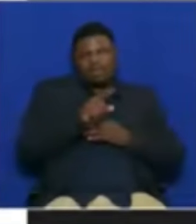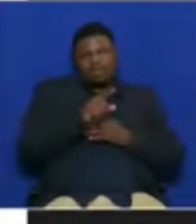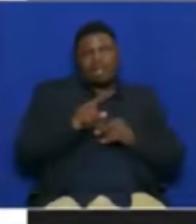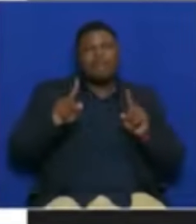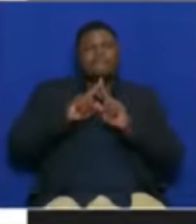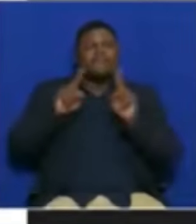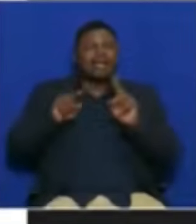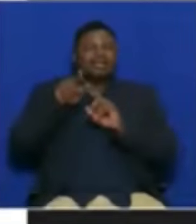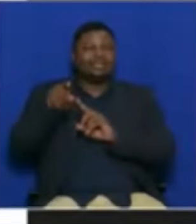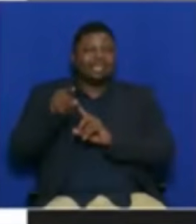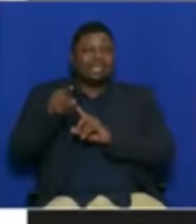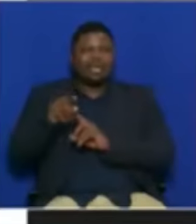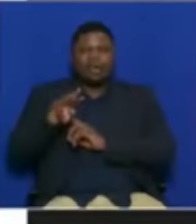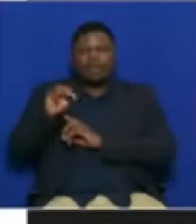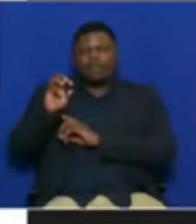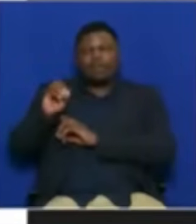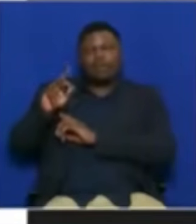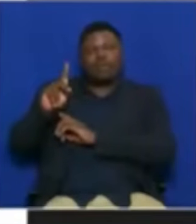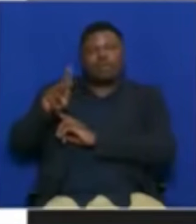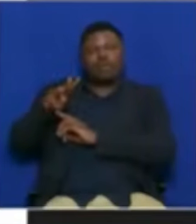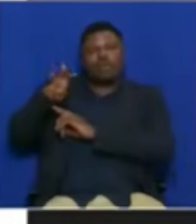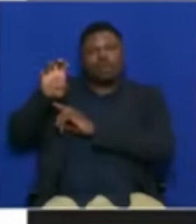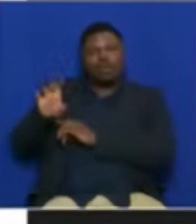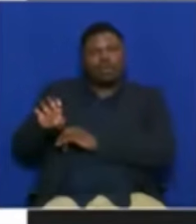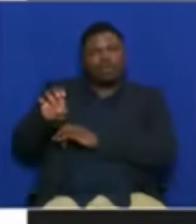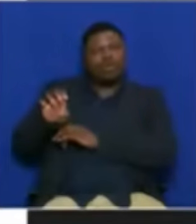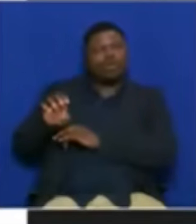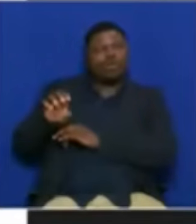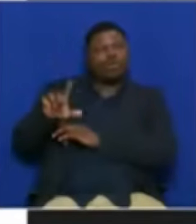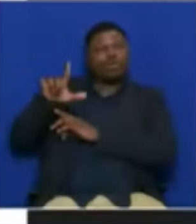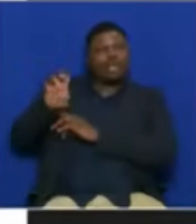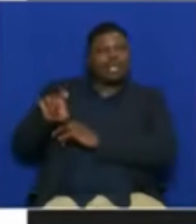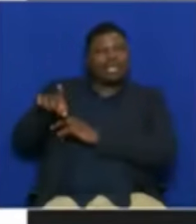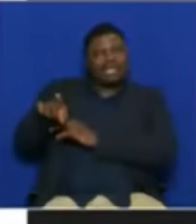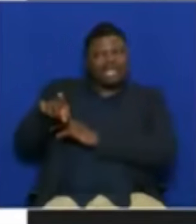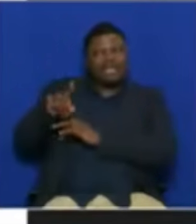Mukwele experts. I don't know in what, but